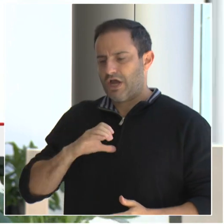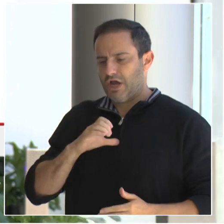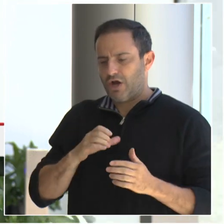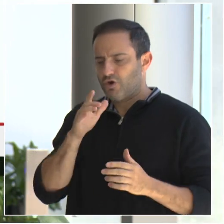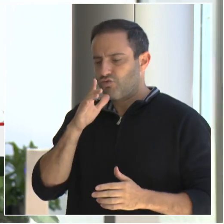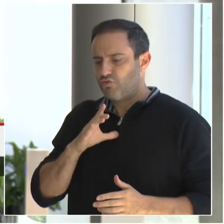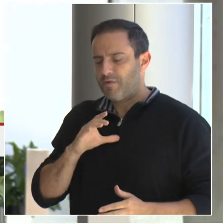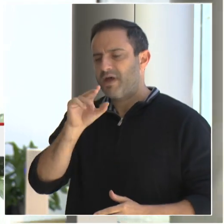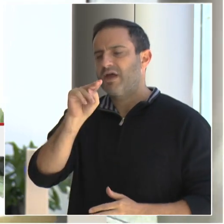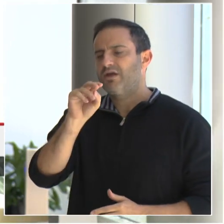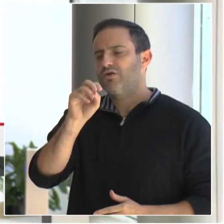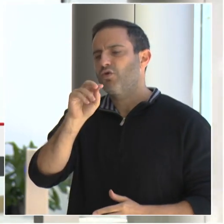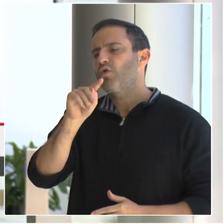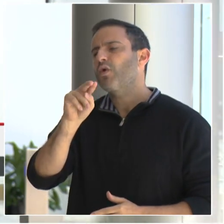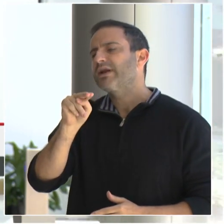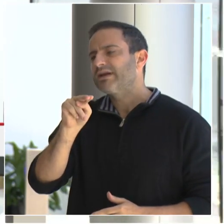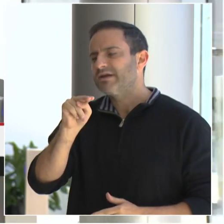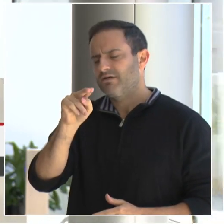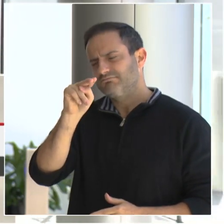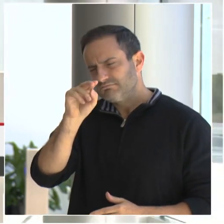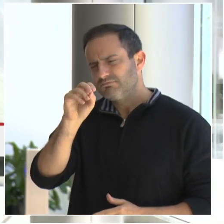it.